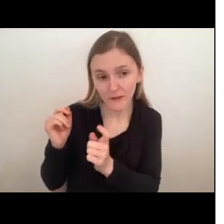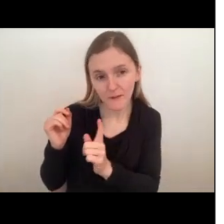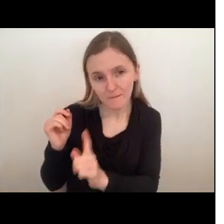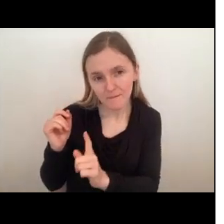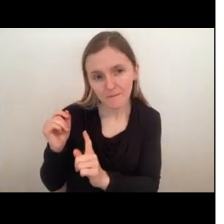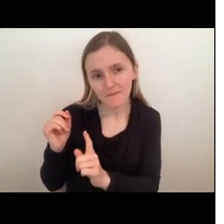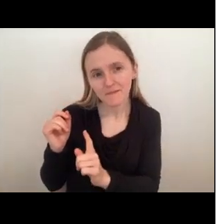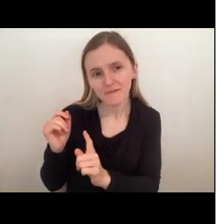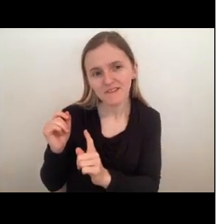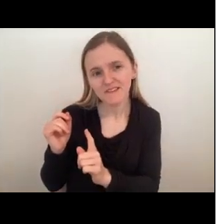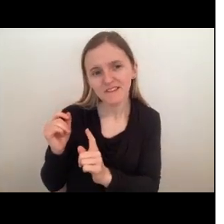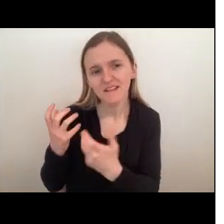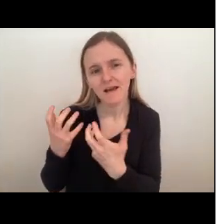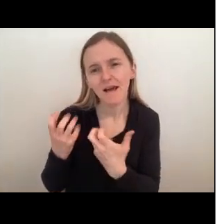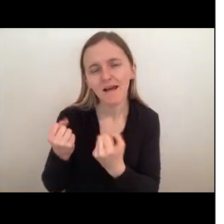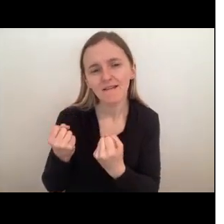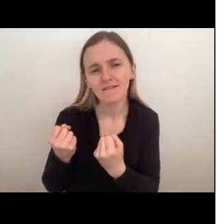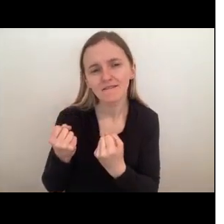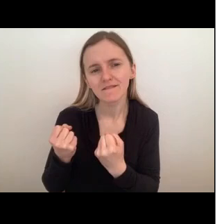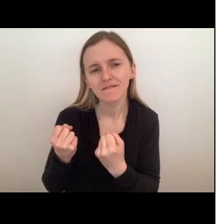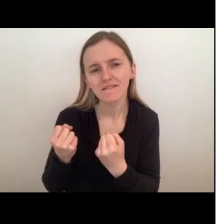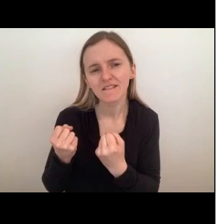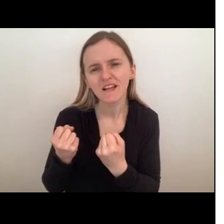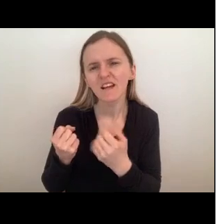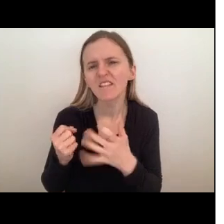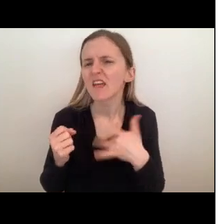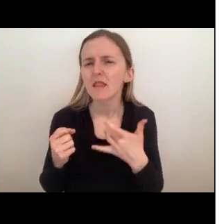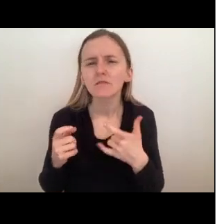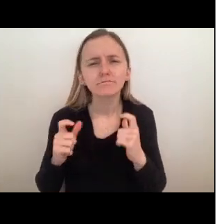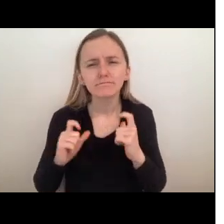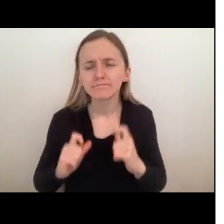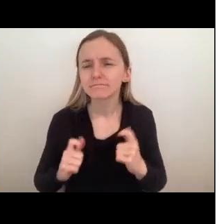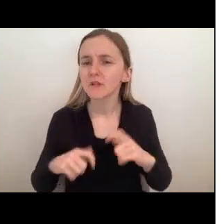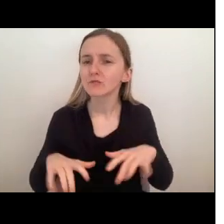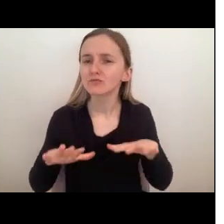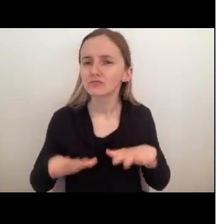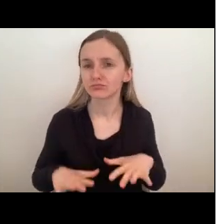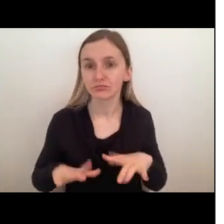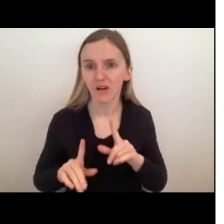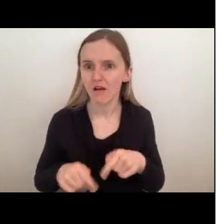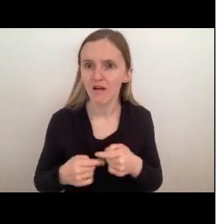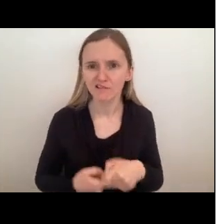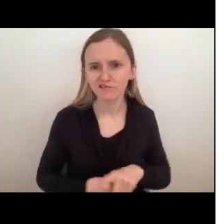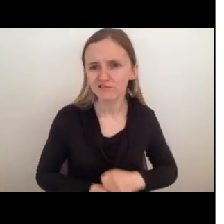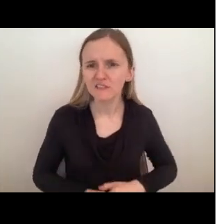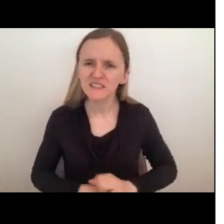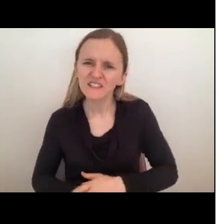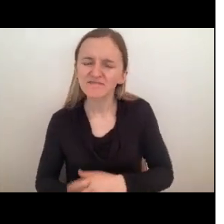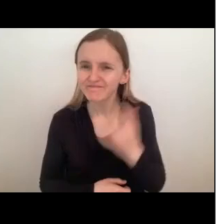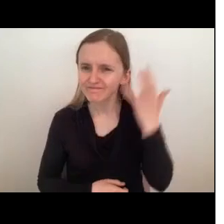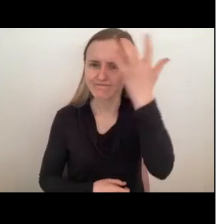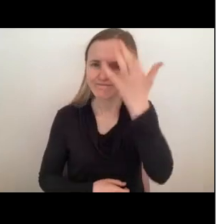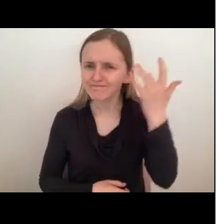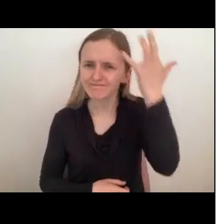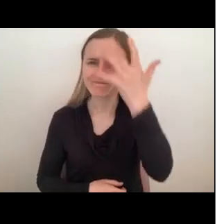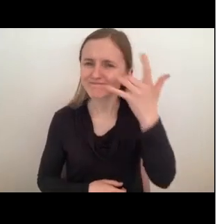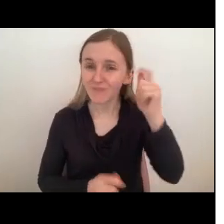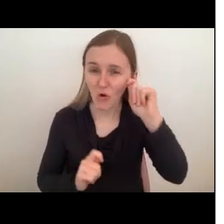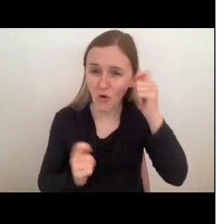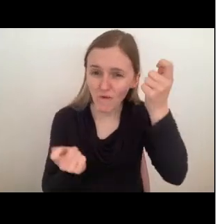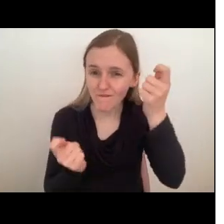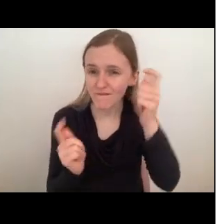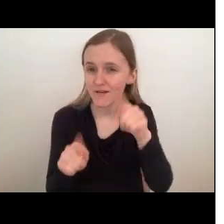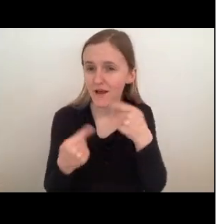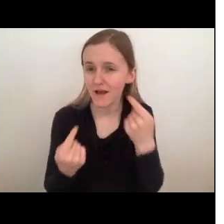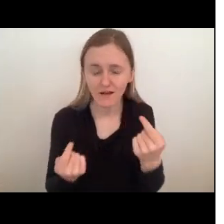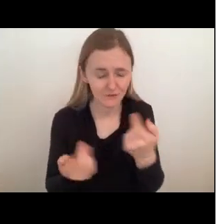actually just that feeling of restlessness, not being able to settle. Busy brains that can't switch off, always